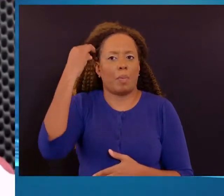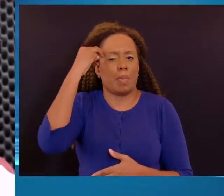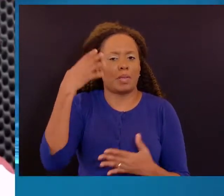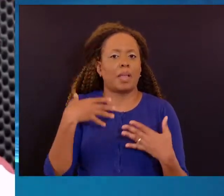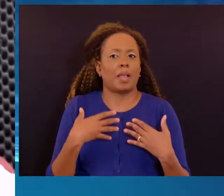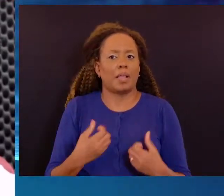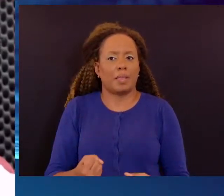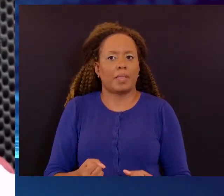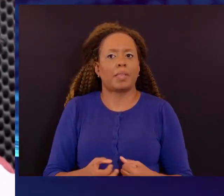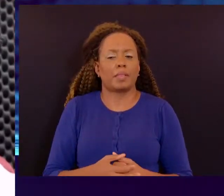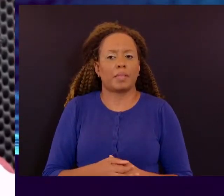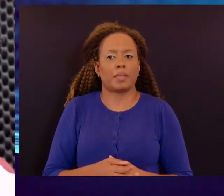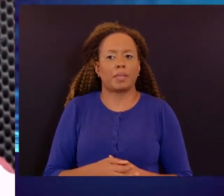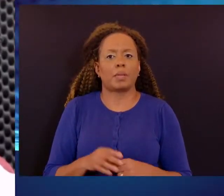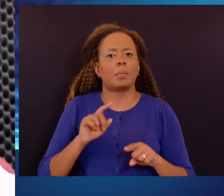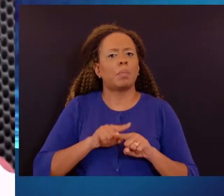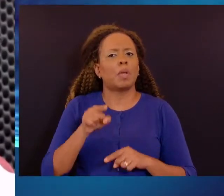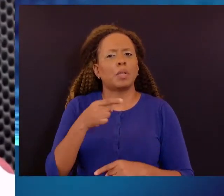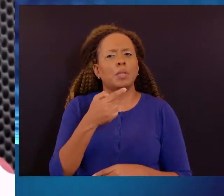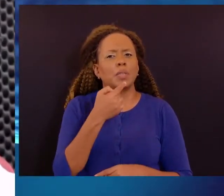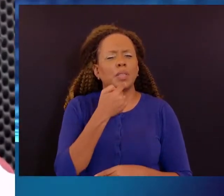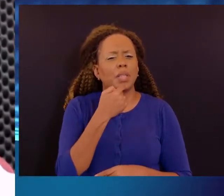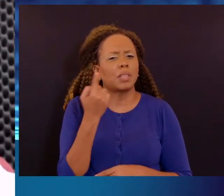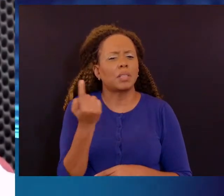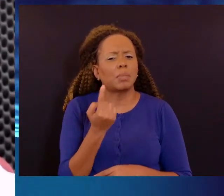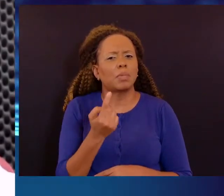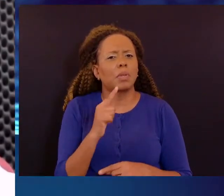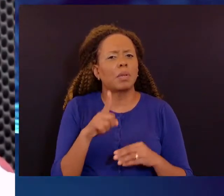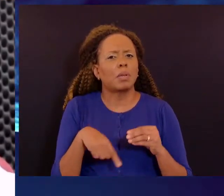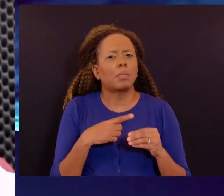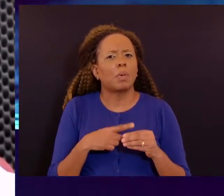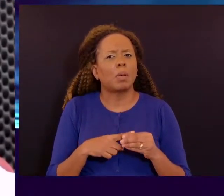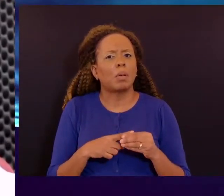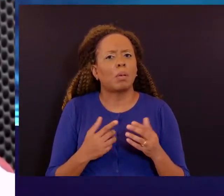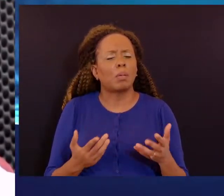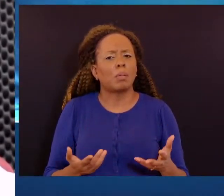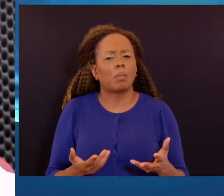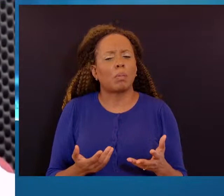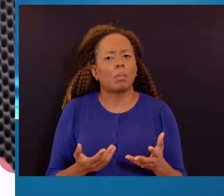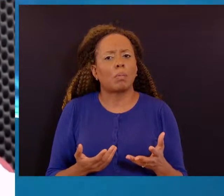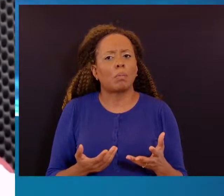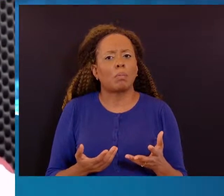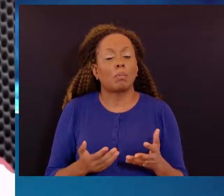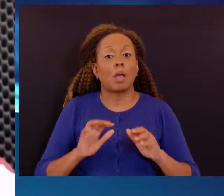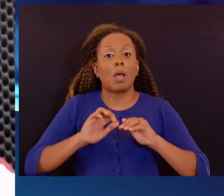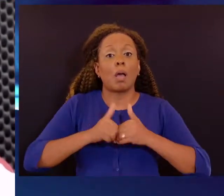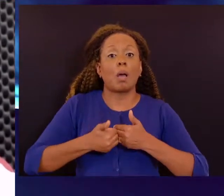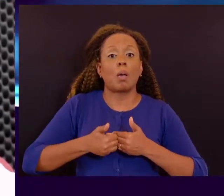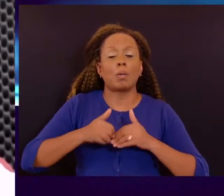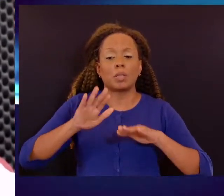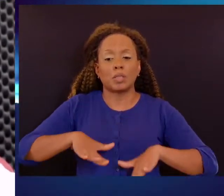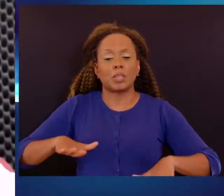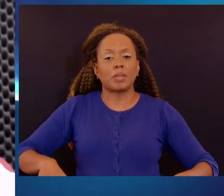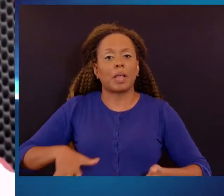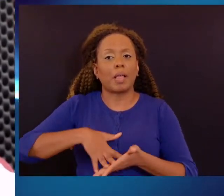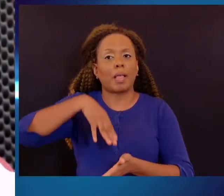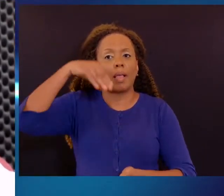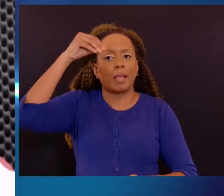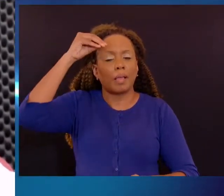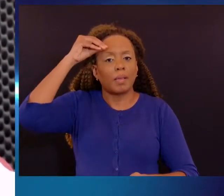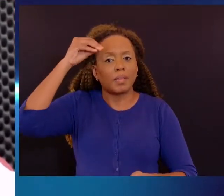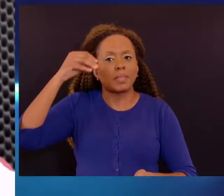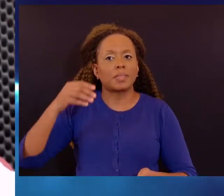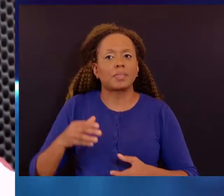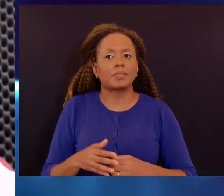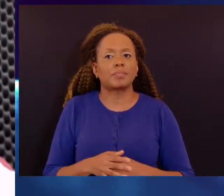But however, when you were speaking just now, you said something that piqued my interest about how children learn and presenting